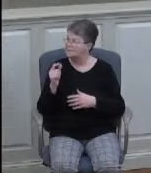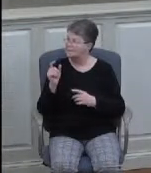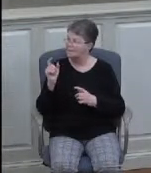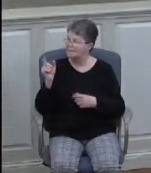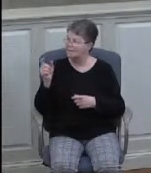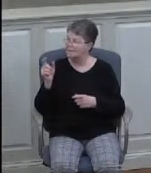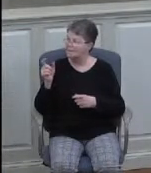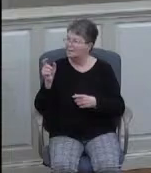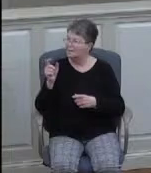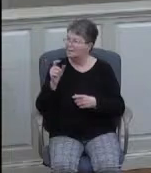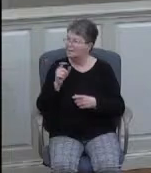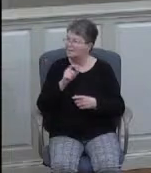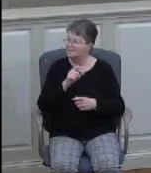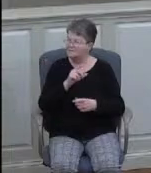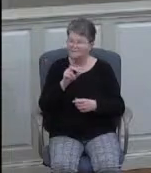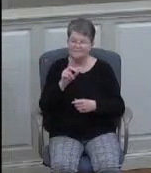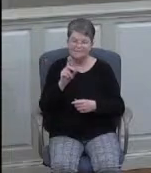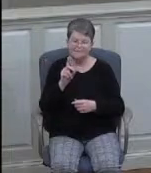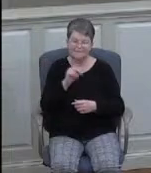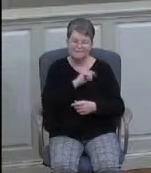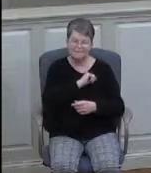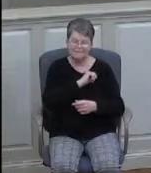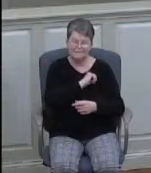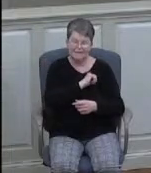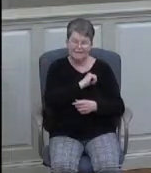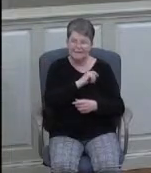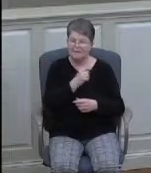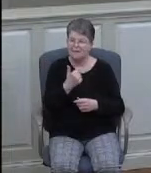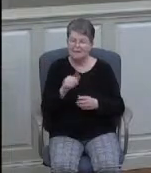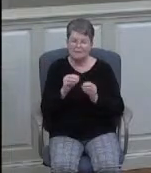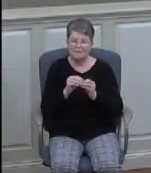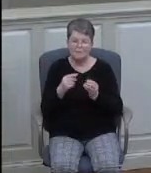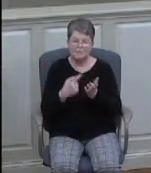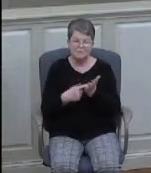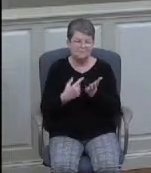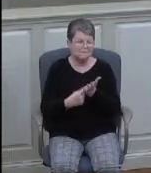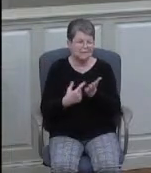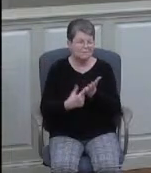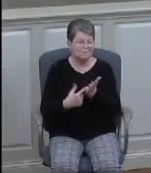me. Thank you. Making sure you saw it. Any further discussion?